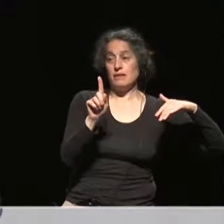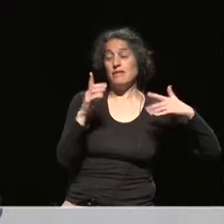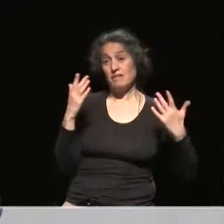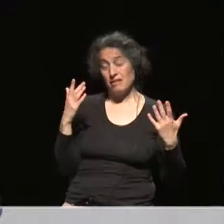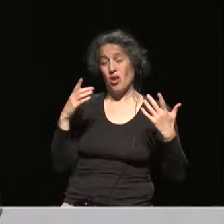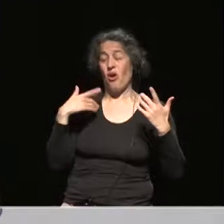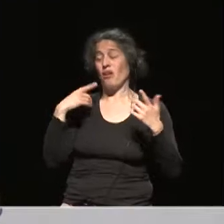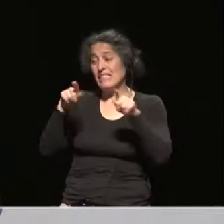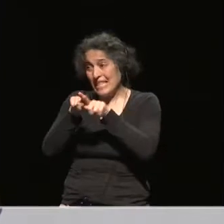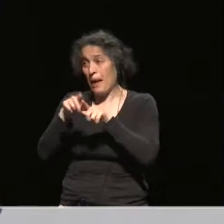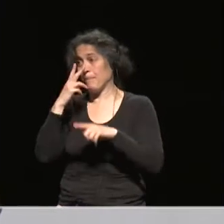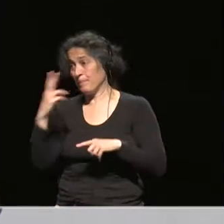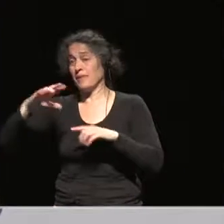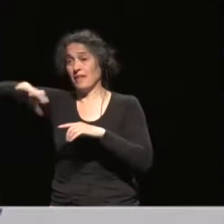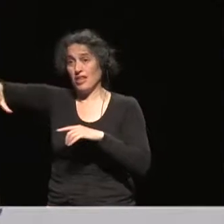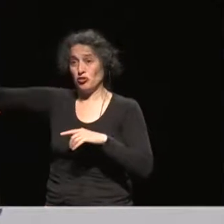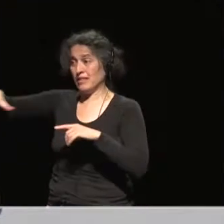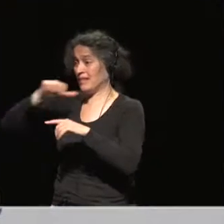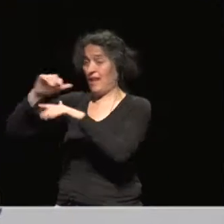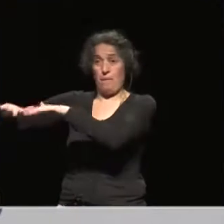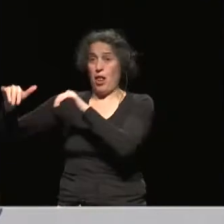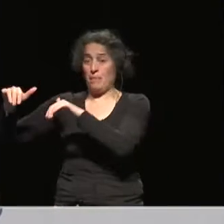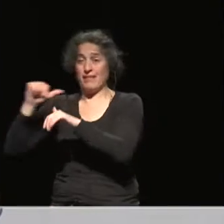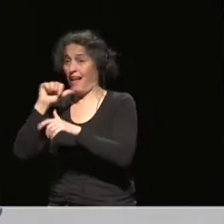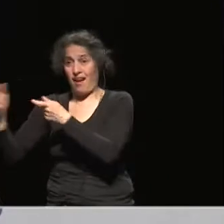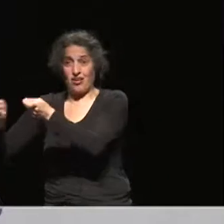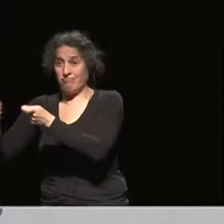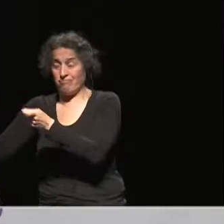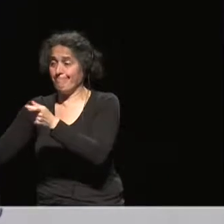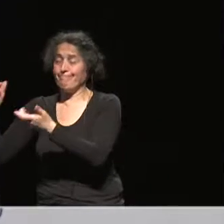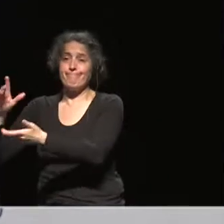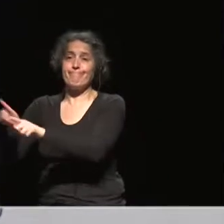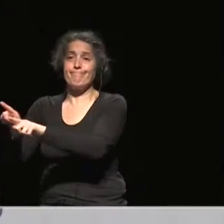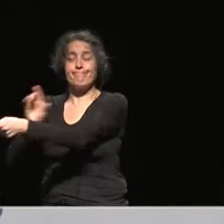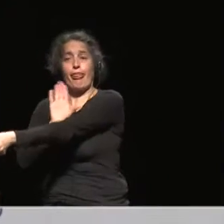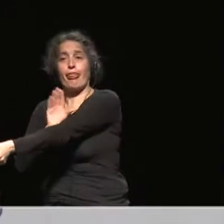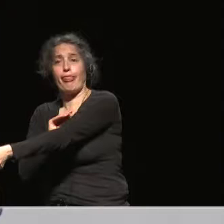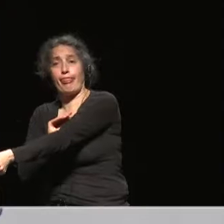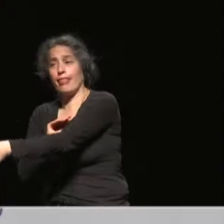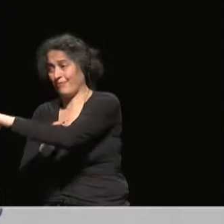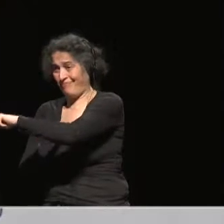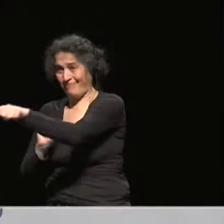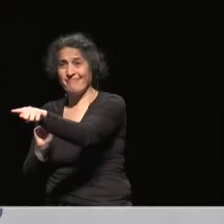there are very intelligent solutions that can be identified.